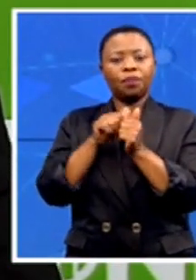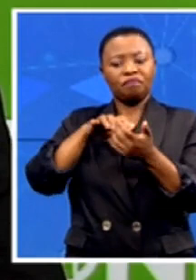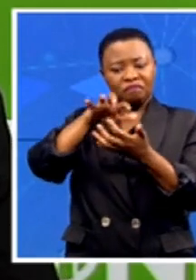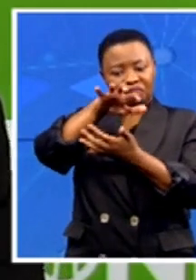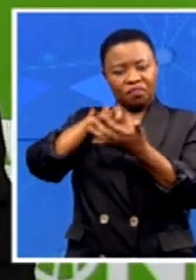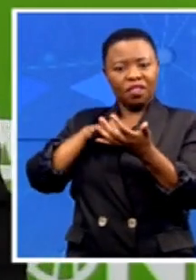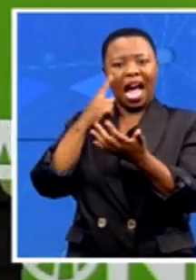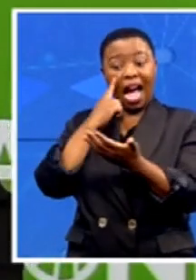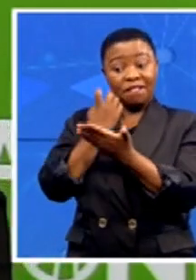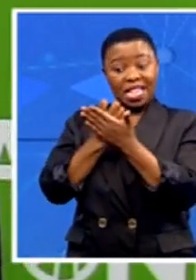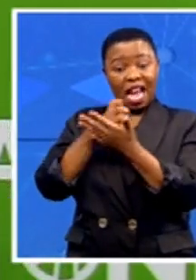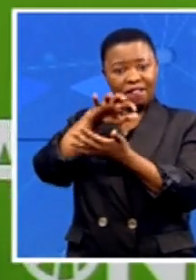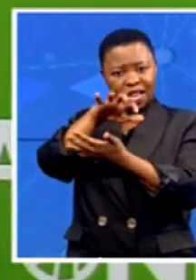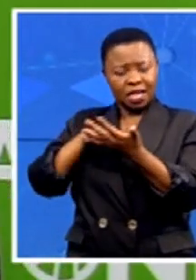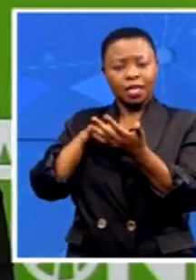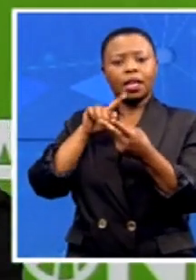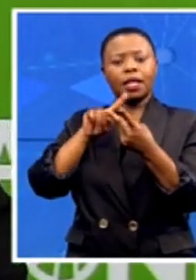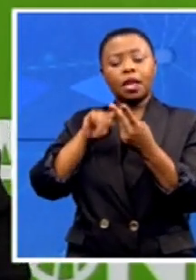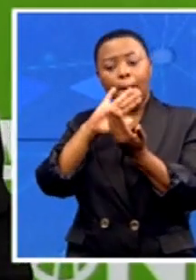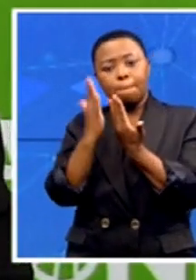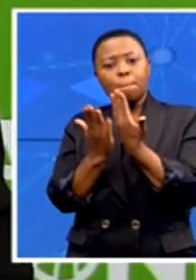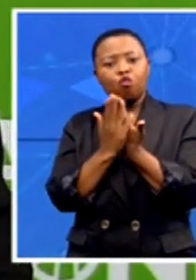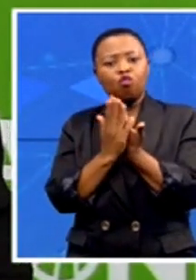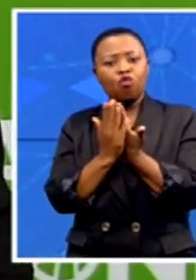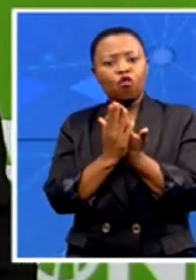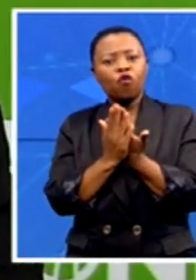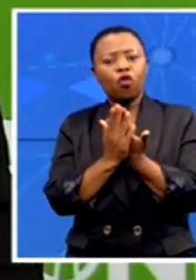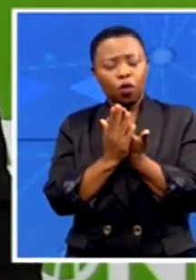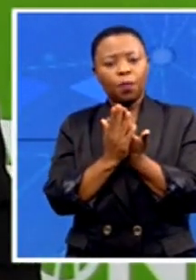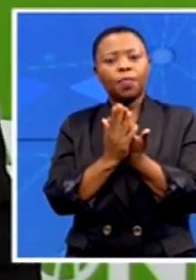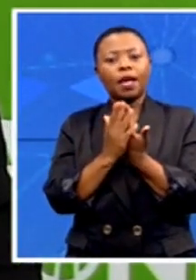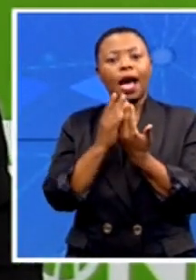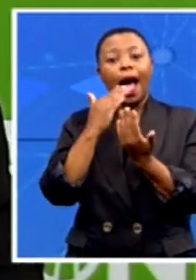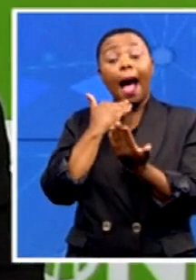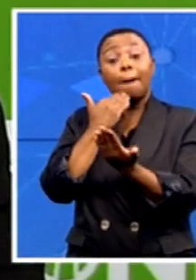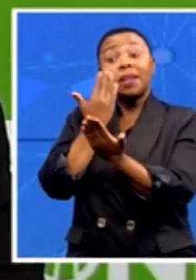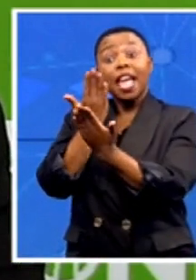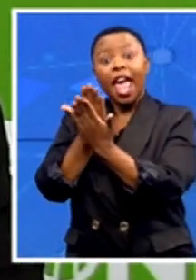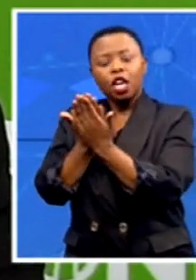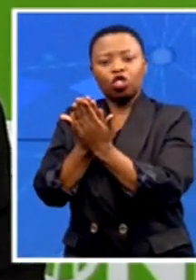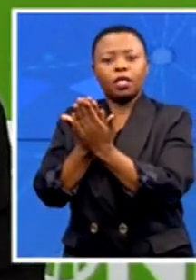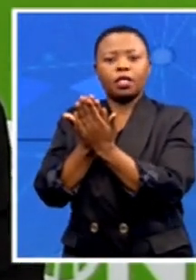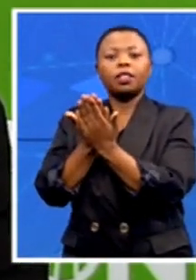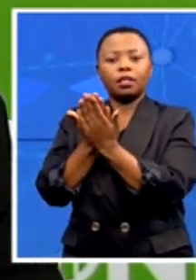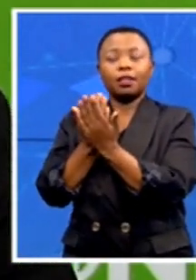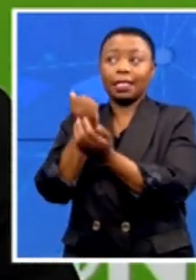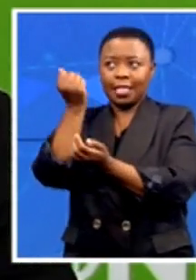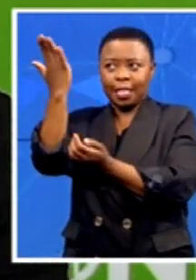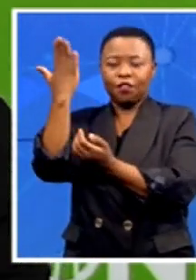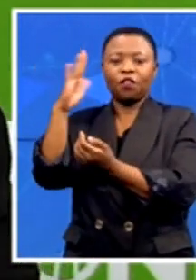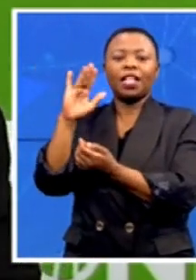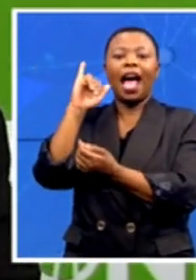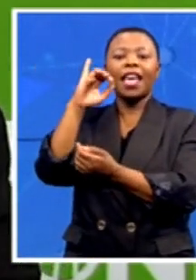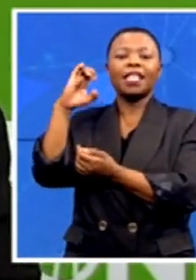that the actual application was served on the IEC. What now follows is the